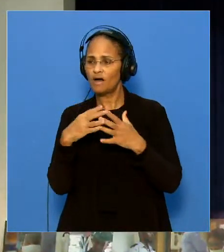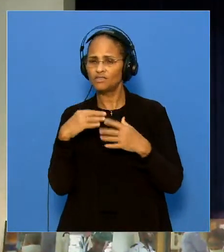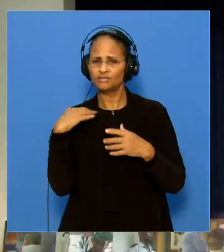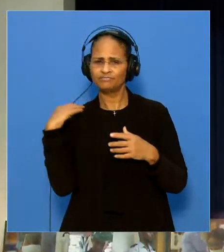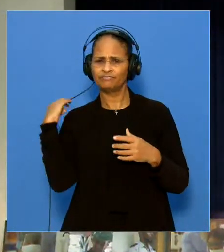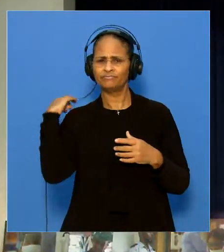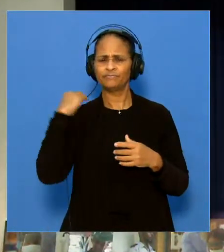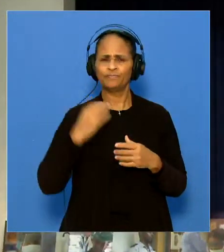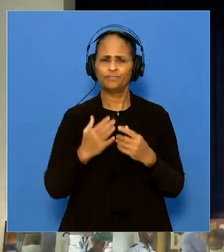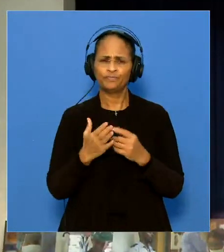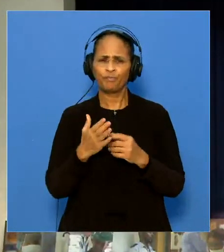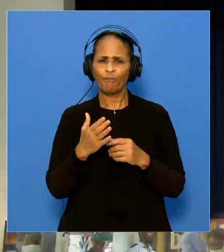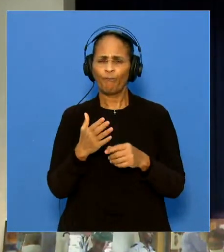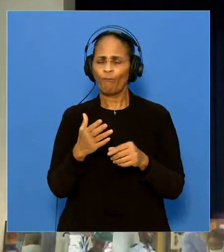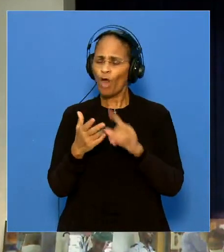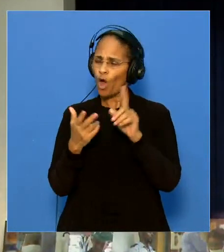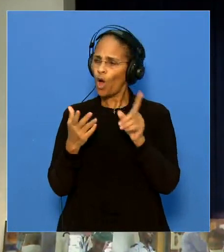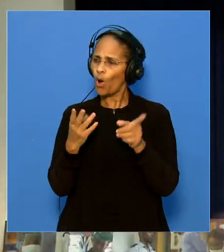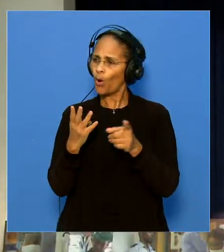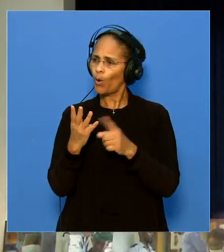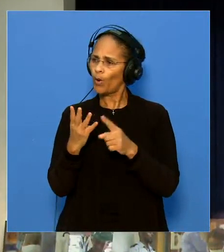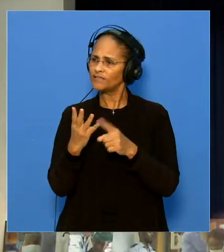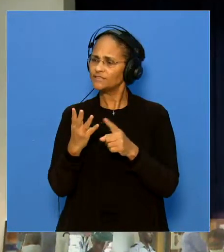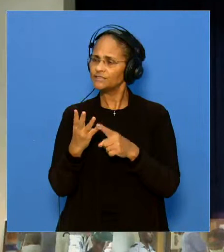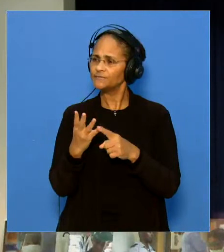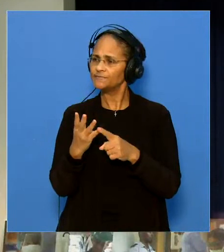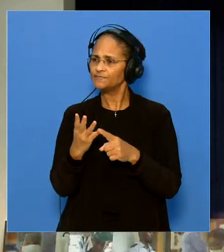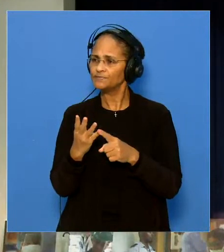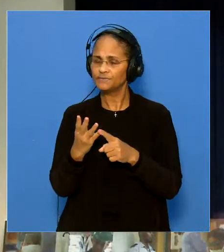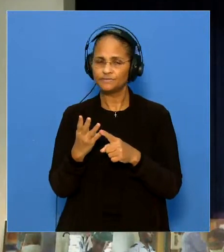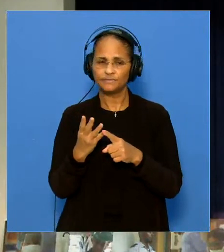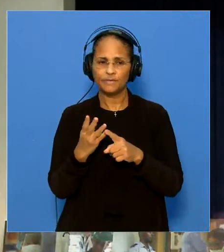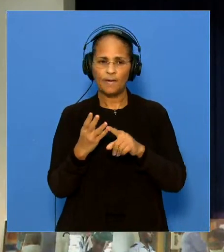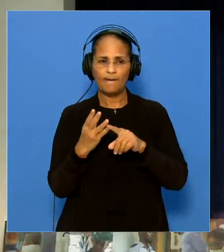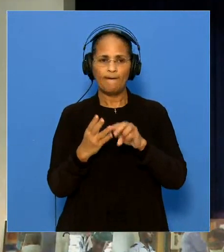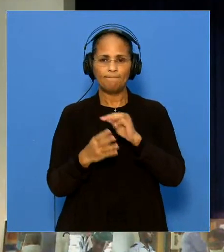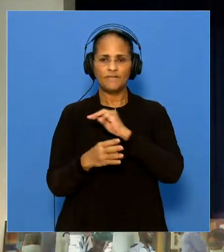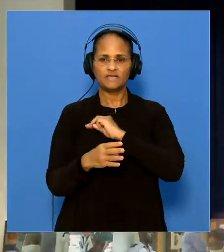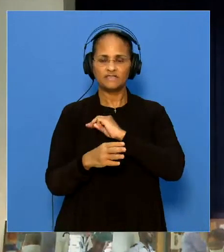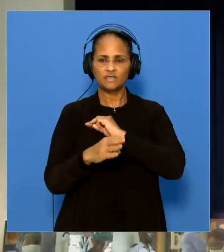My next question for Minister of National Security.